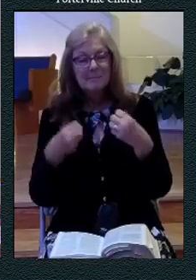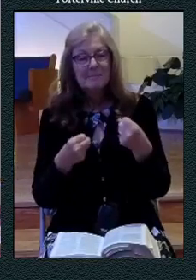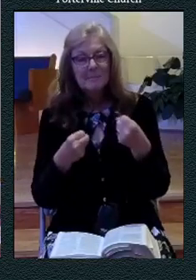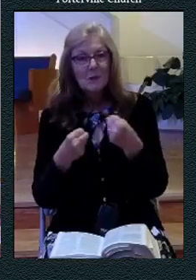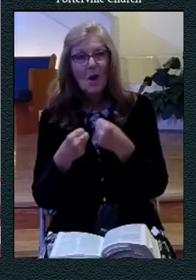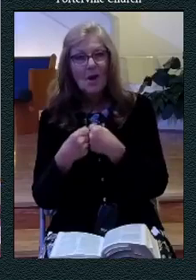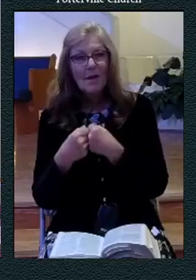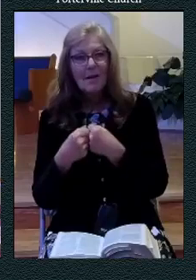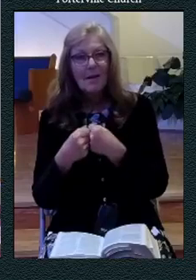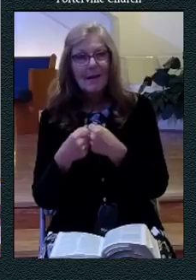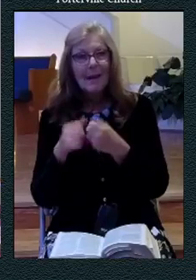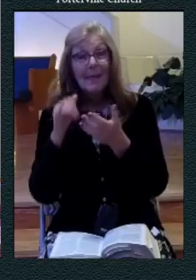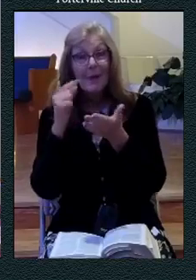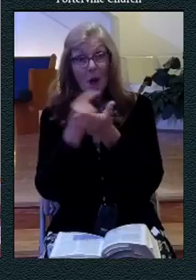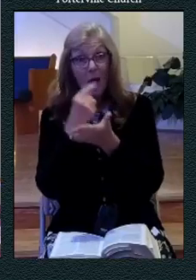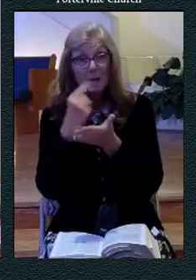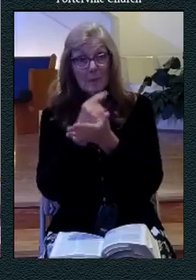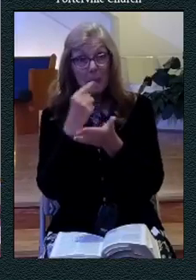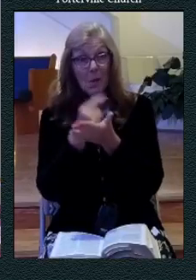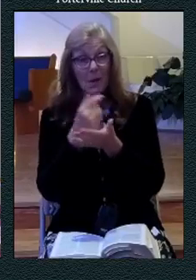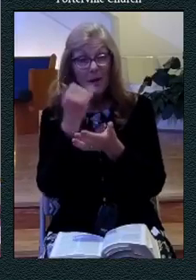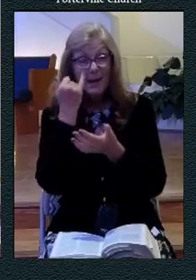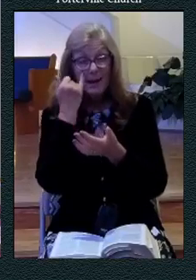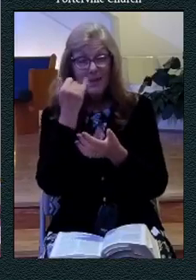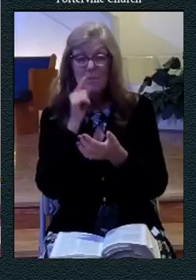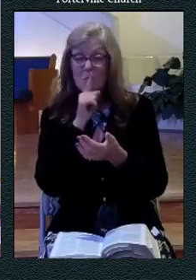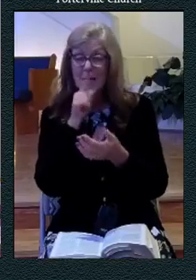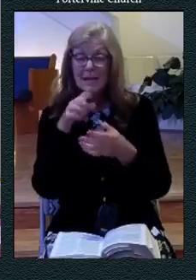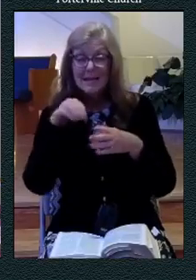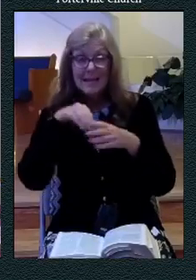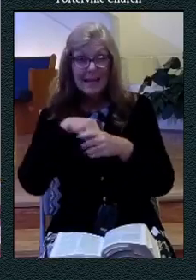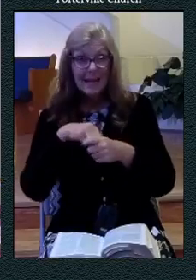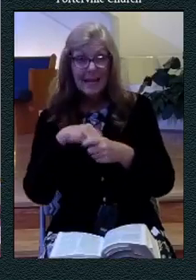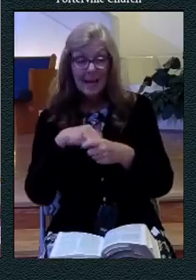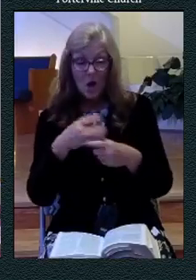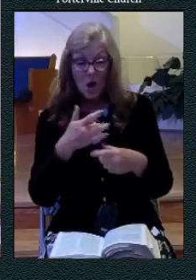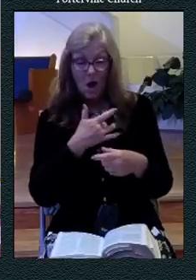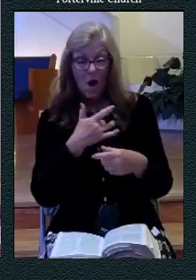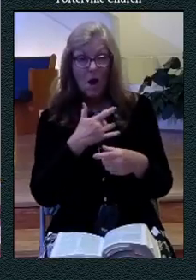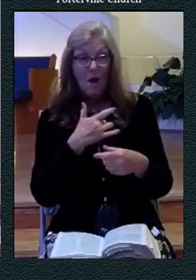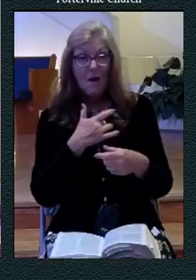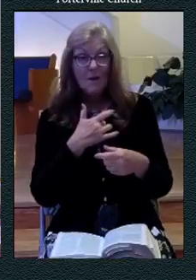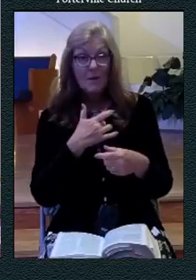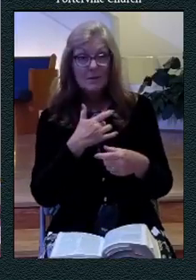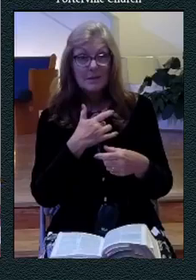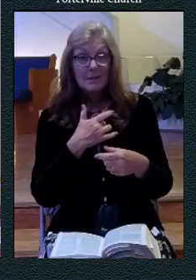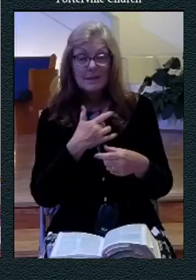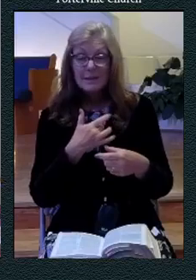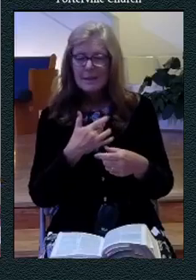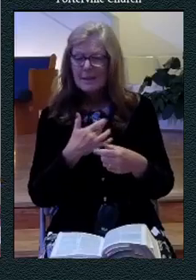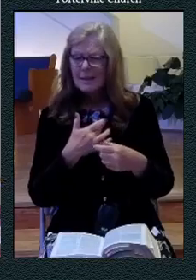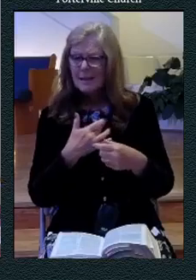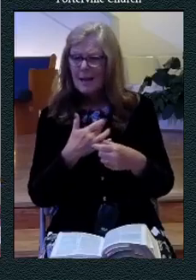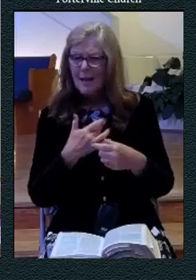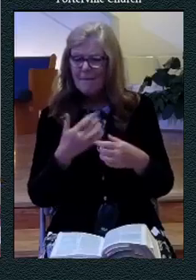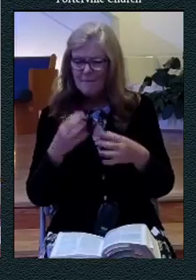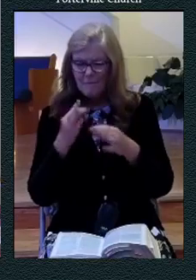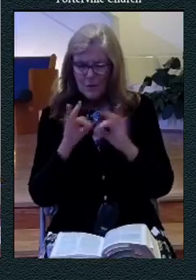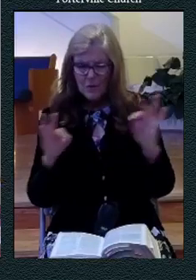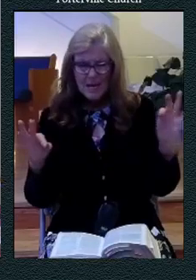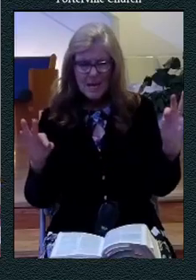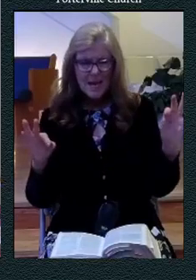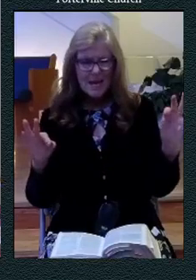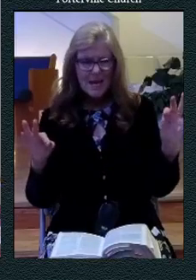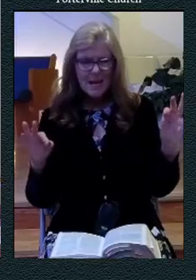us when it is shining brightly in our eyes, in the eyes of our heart. Free and fearless confidence,